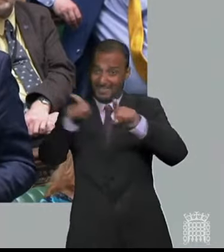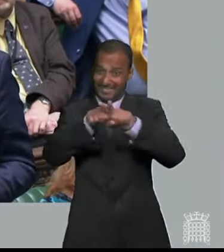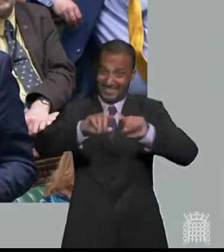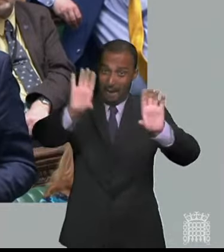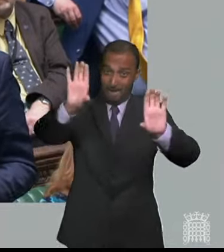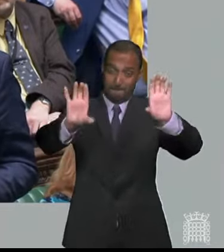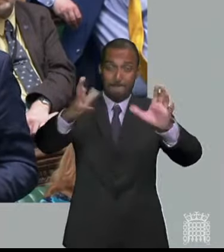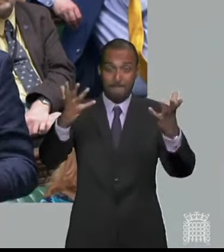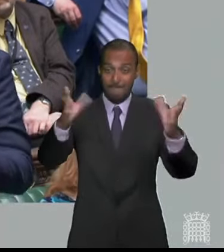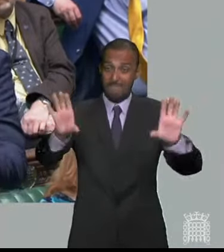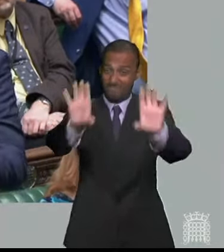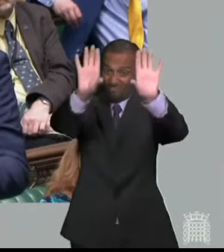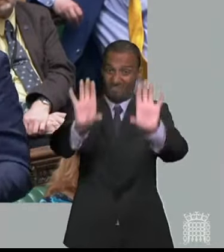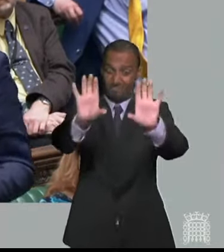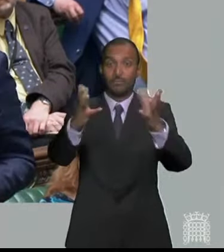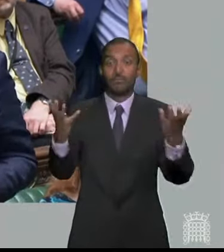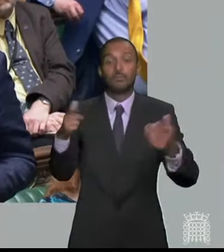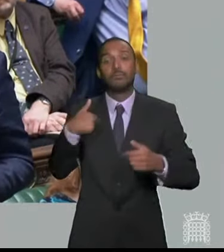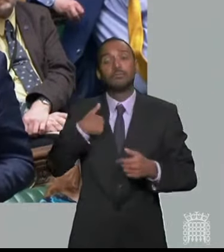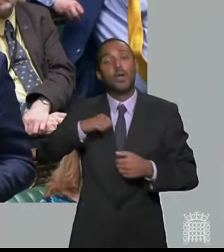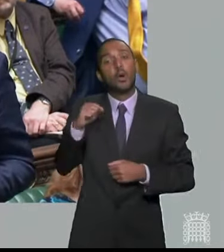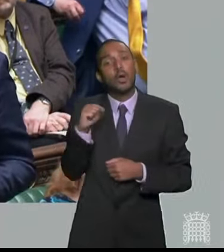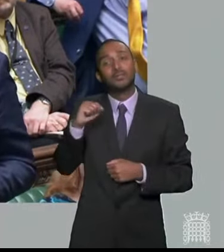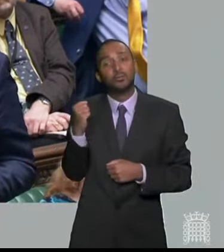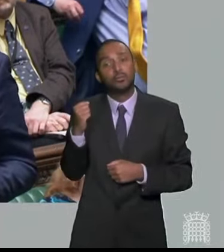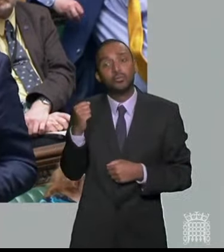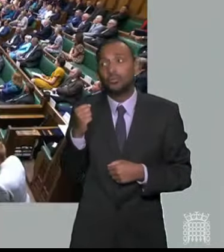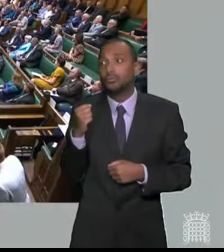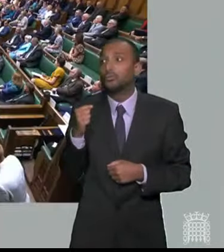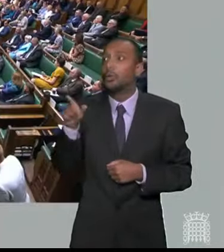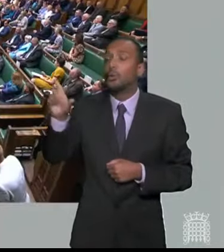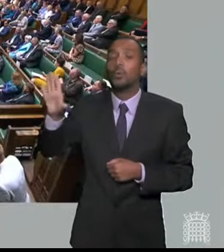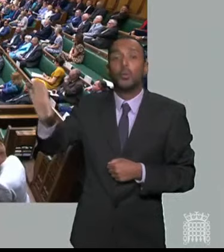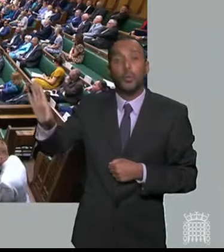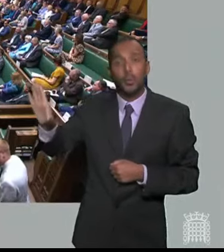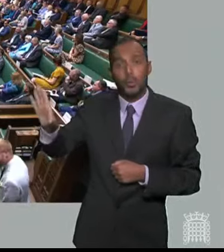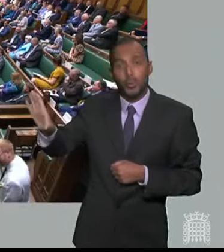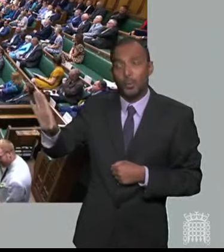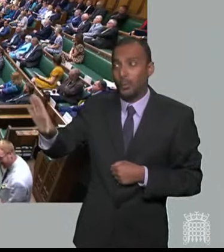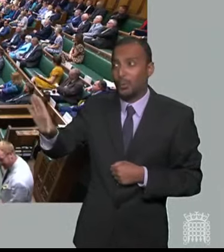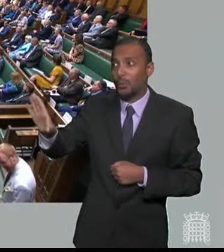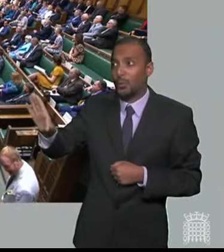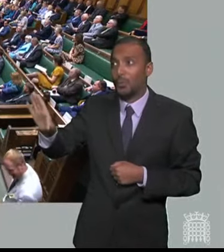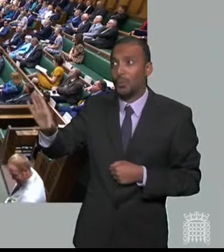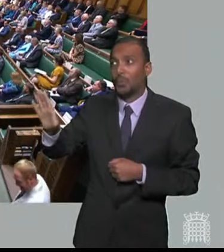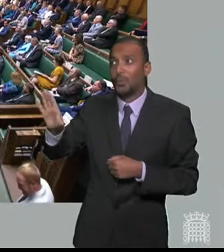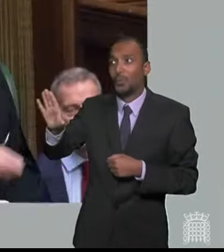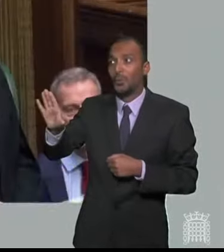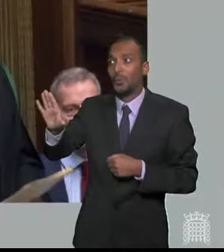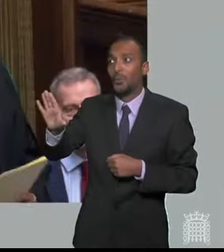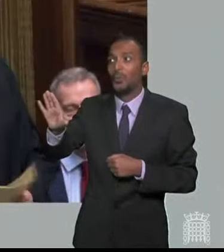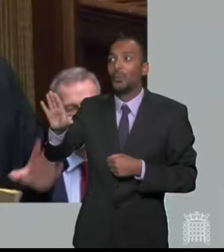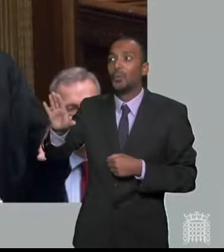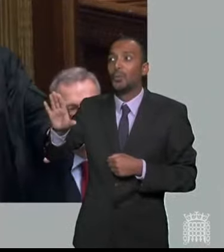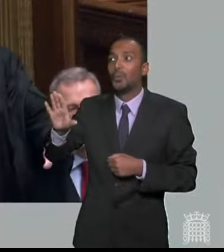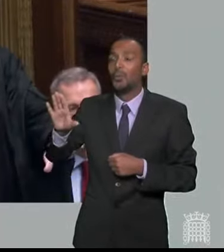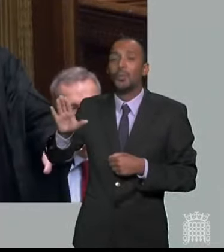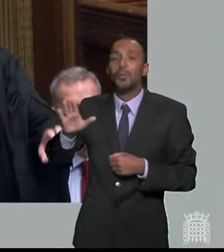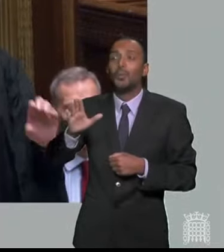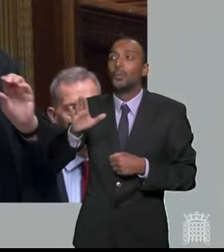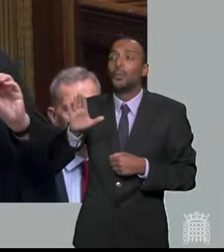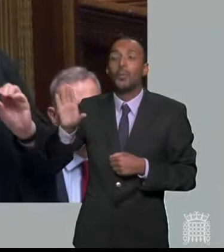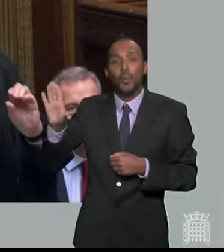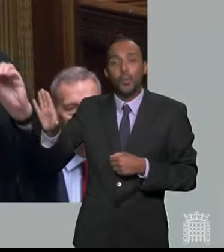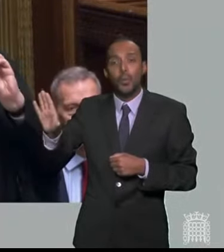Scottish voters can rid themselves of these... Order. I'm not going to both stand up, so one of us is going to give way and it won't be